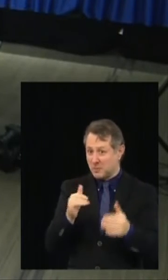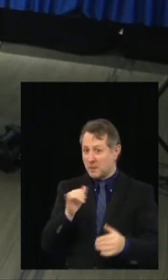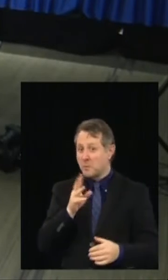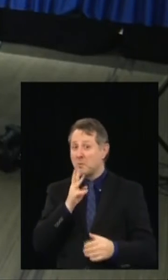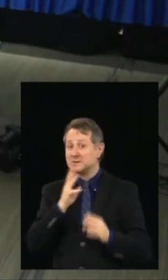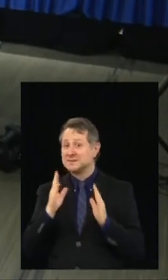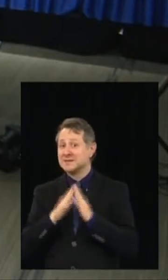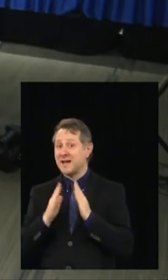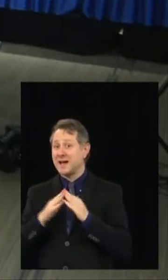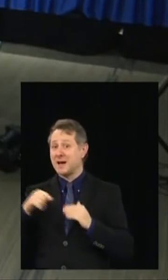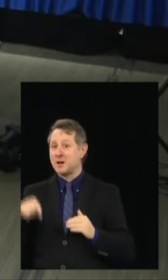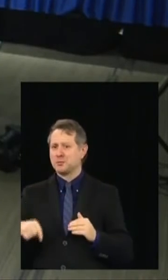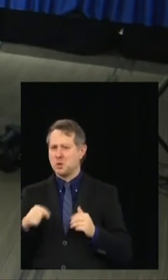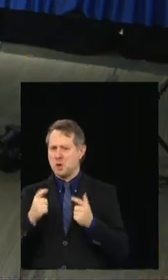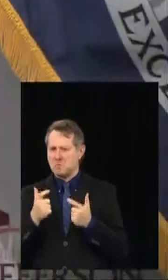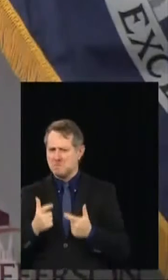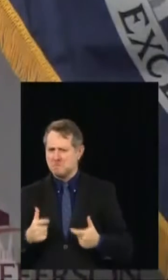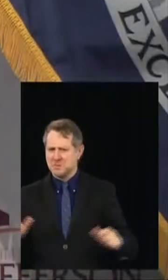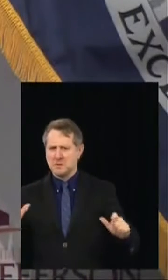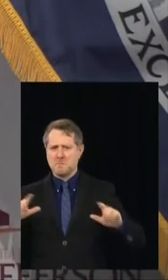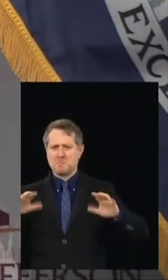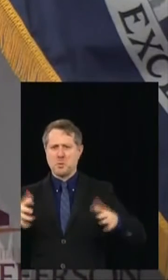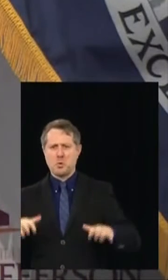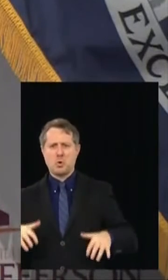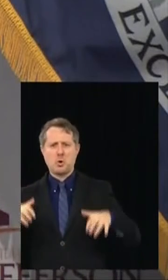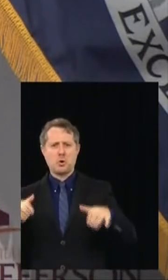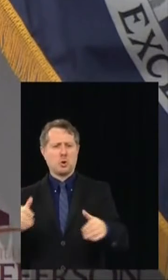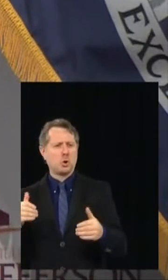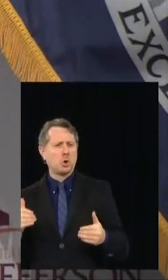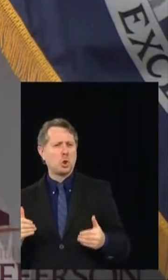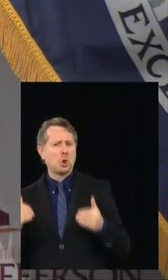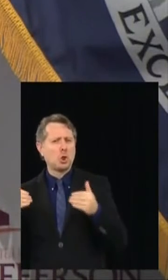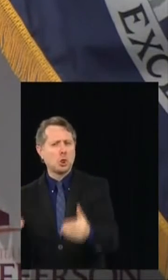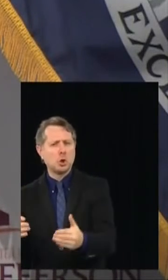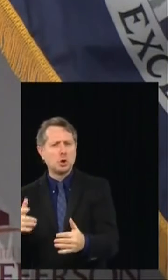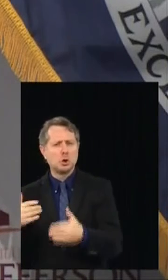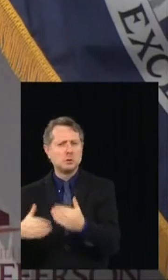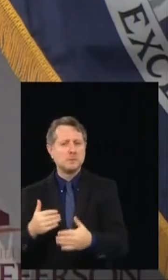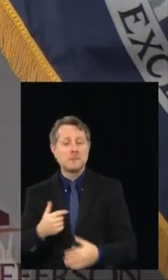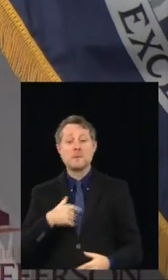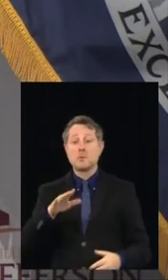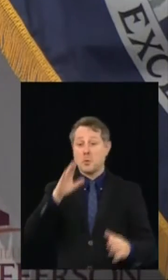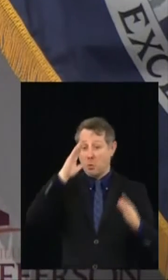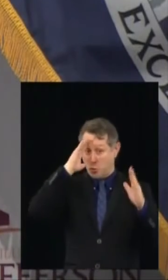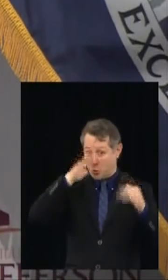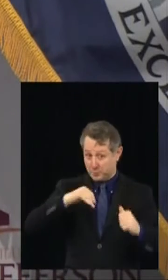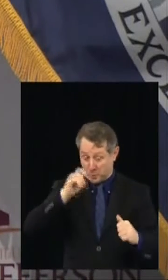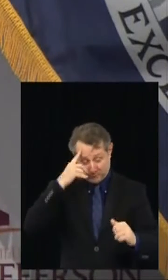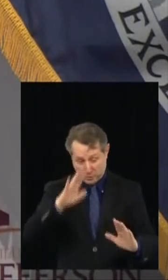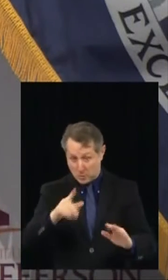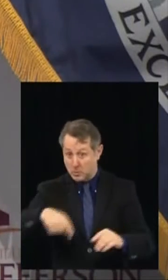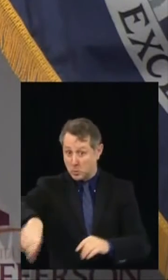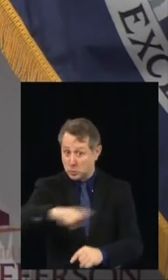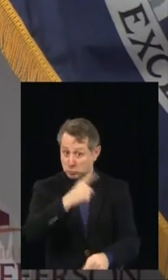than what you laid out? Look, I hope they're right. I hope they're careful. Right? You have a lot of